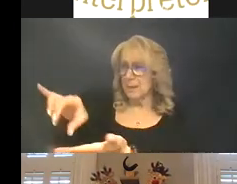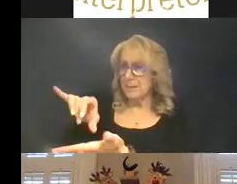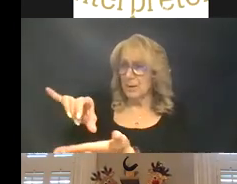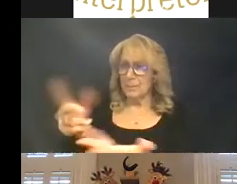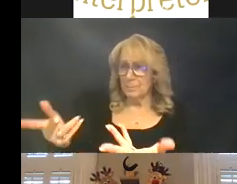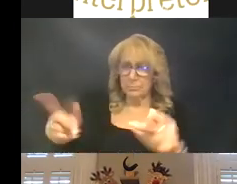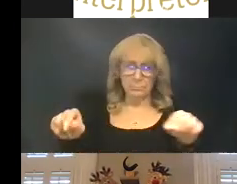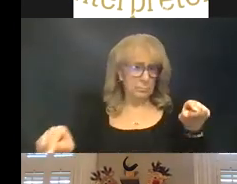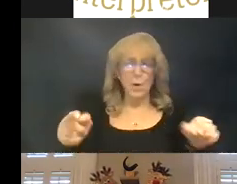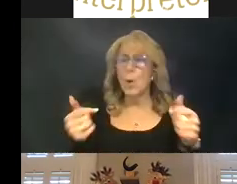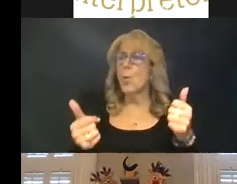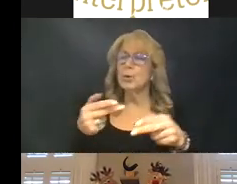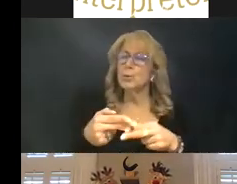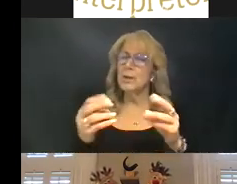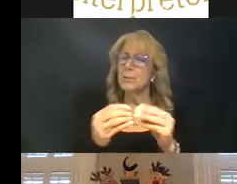more?